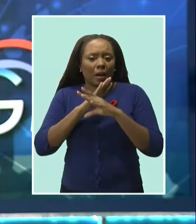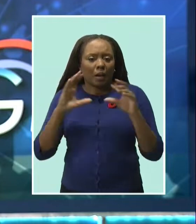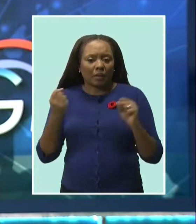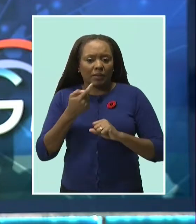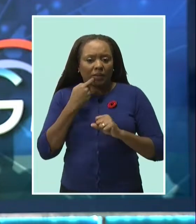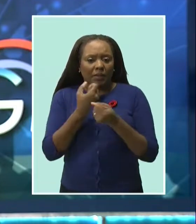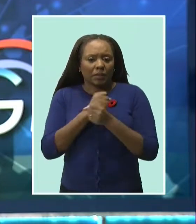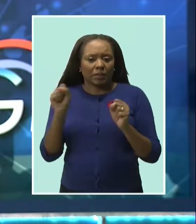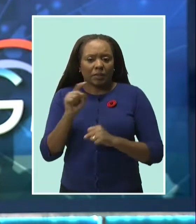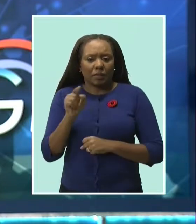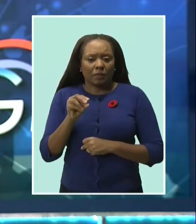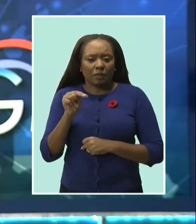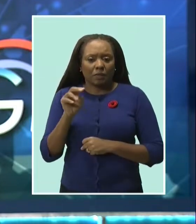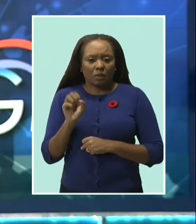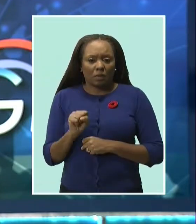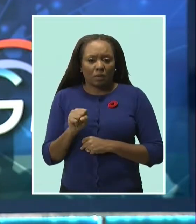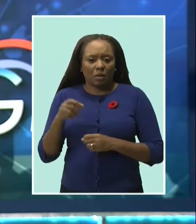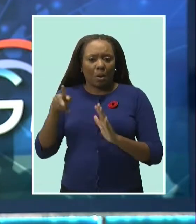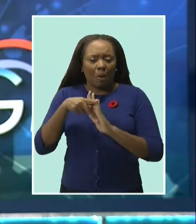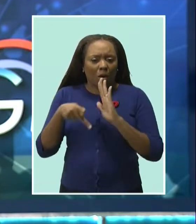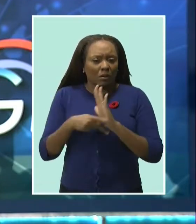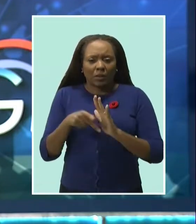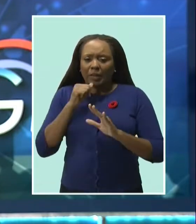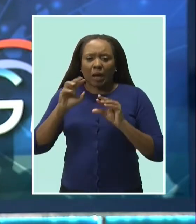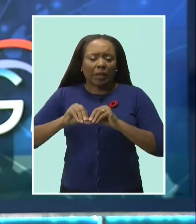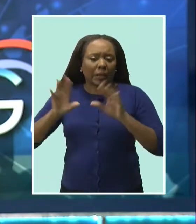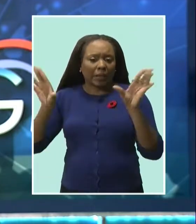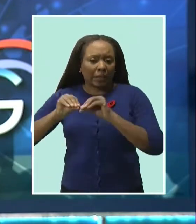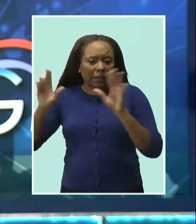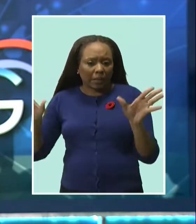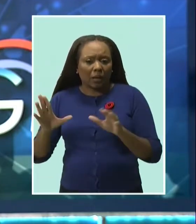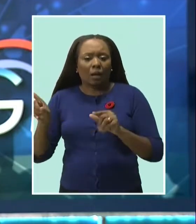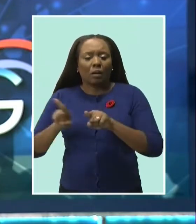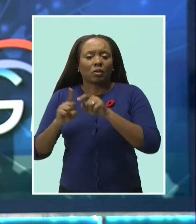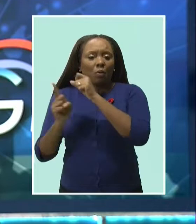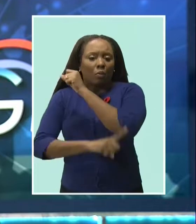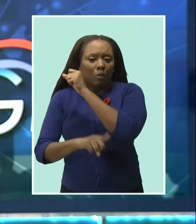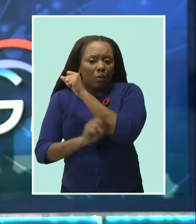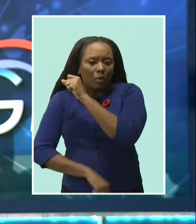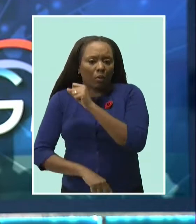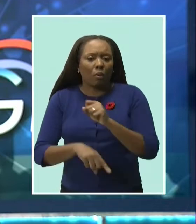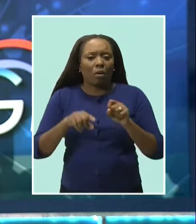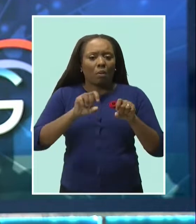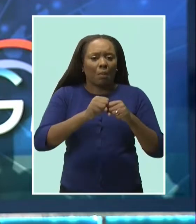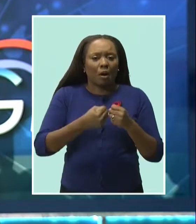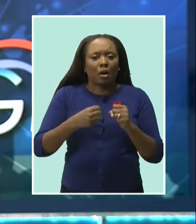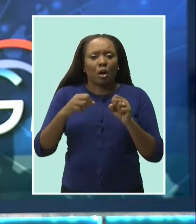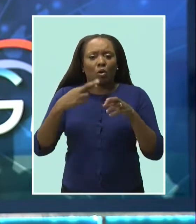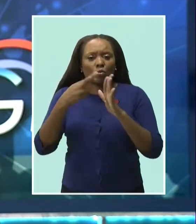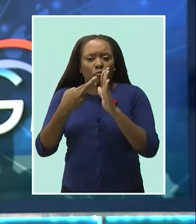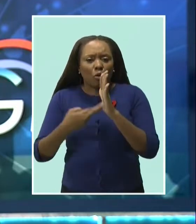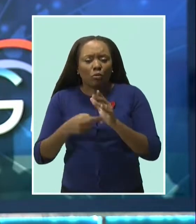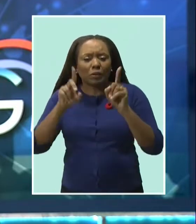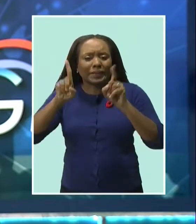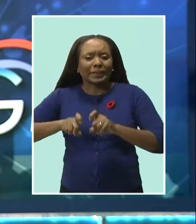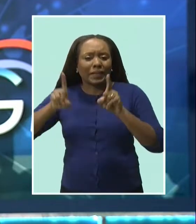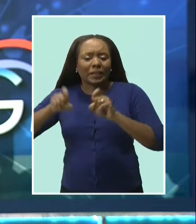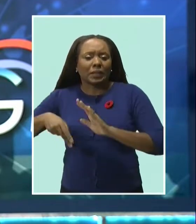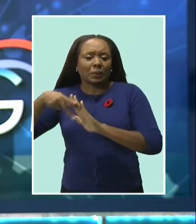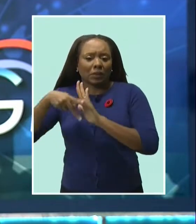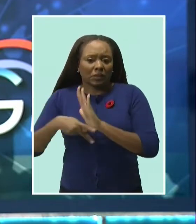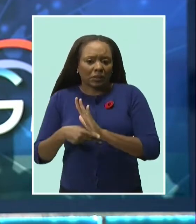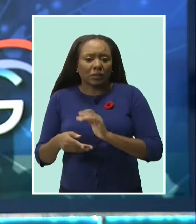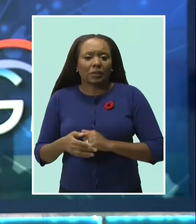Safe Zones policy lacks clarity in a number of areas, including the penalty for breaches and the testing policy. According to her, the